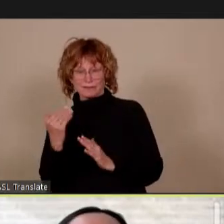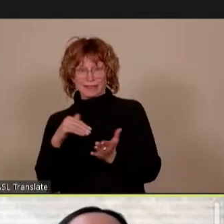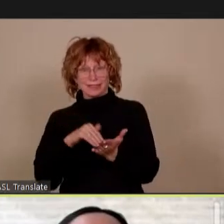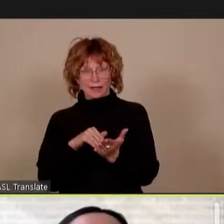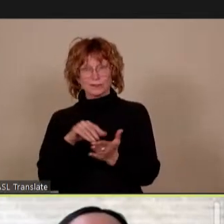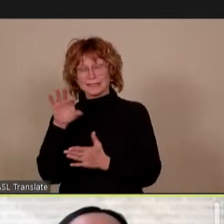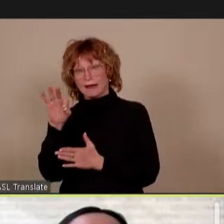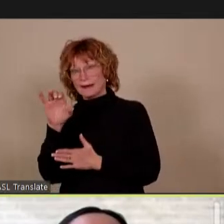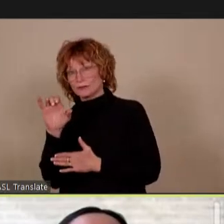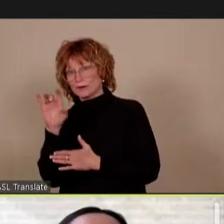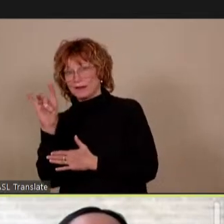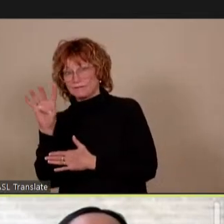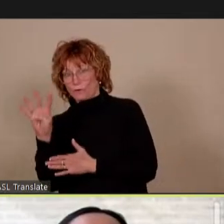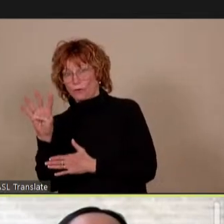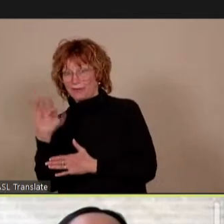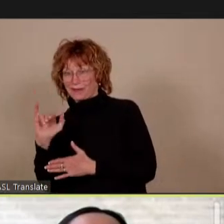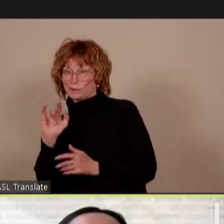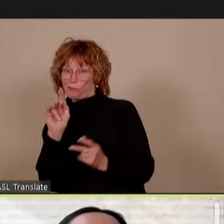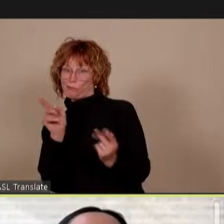15,984.